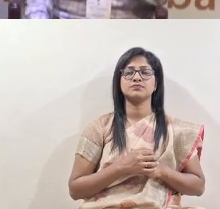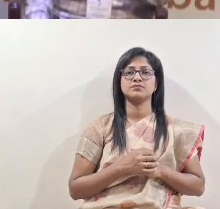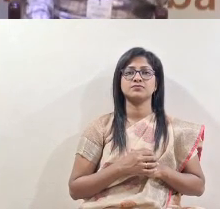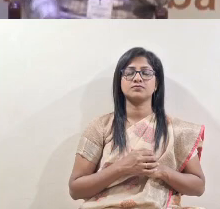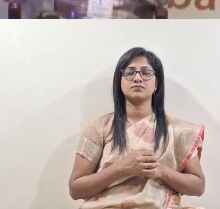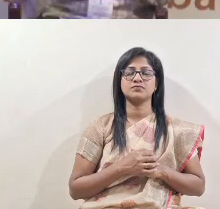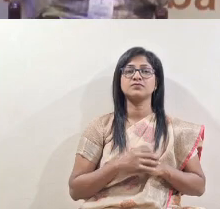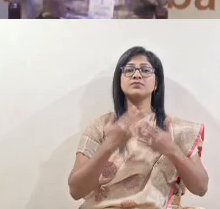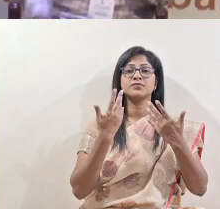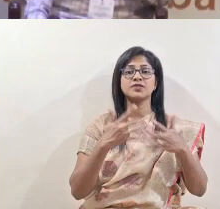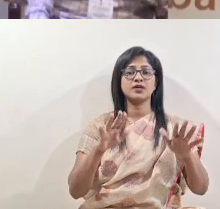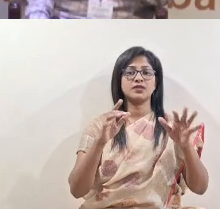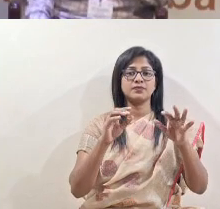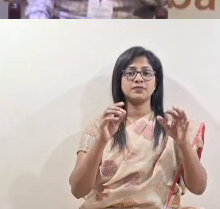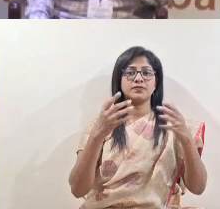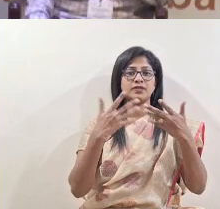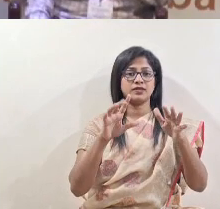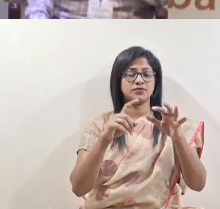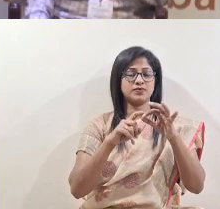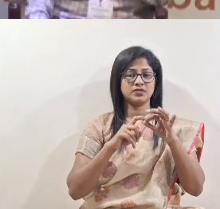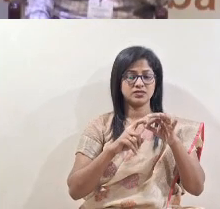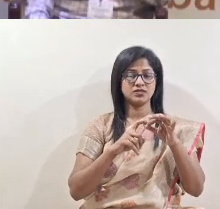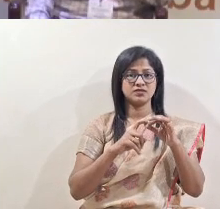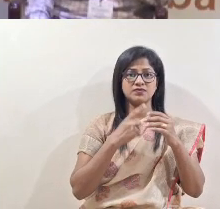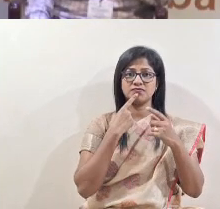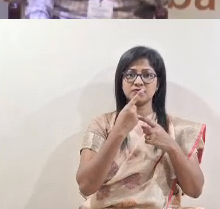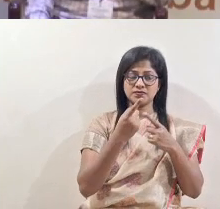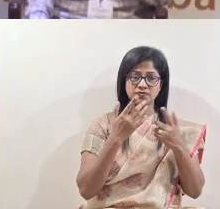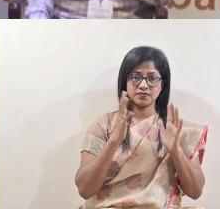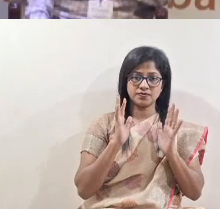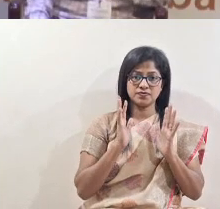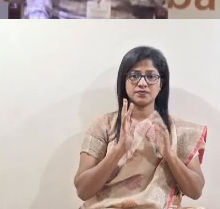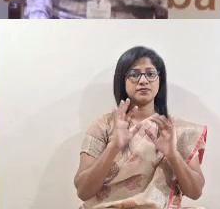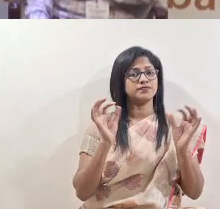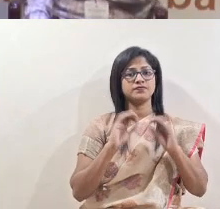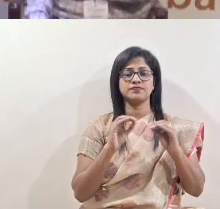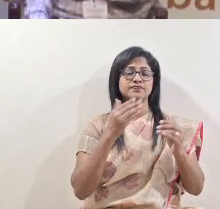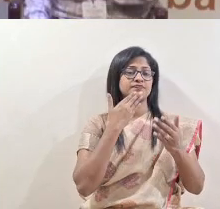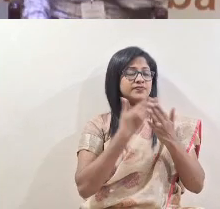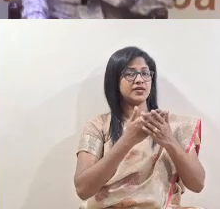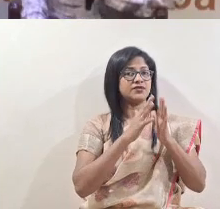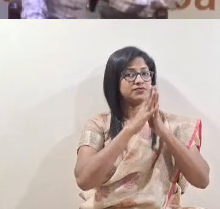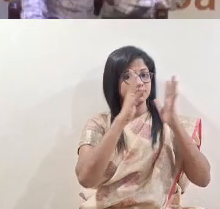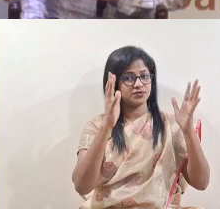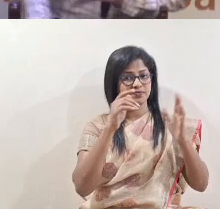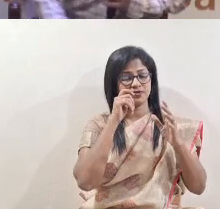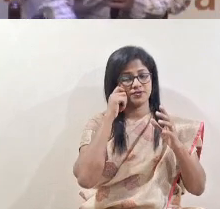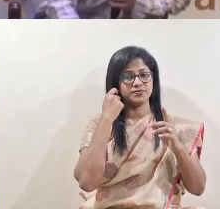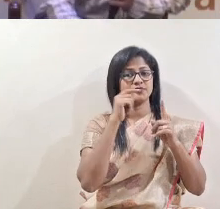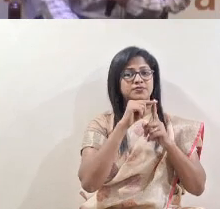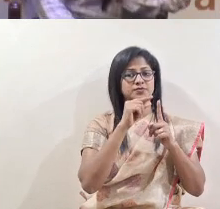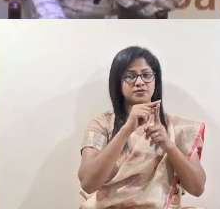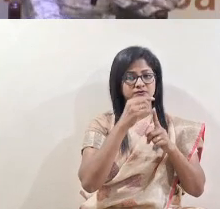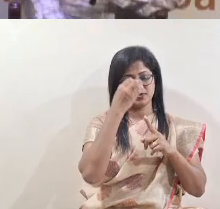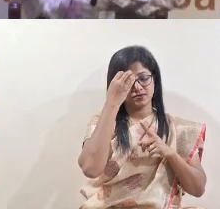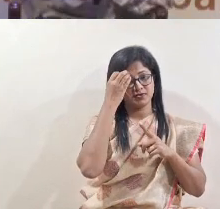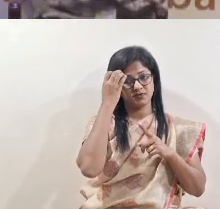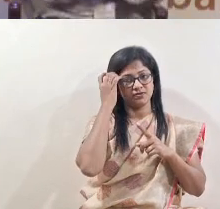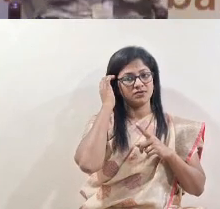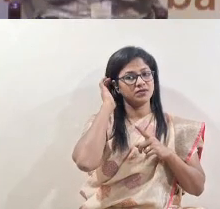So, anybody wants to say something? No. Thank you so much. Thank you, sir. Thank you, Mr.